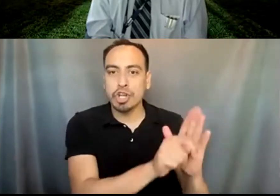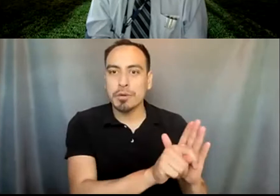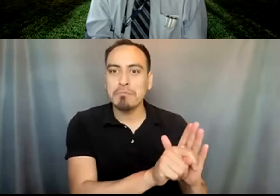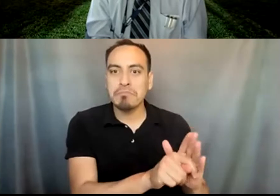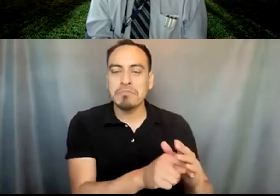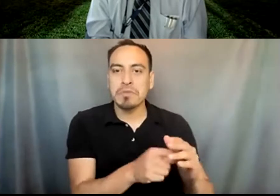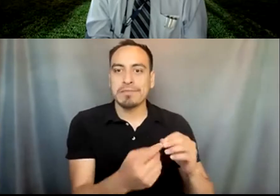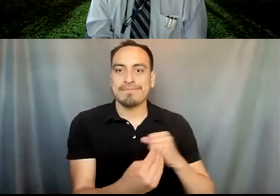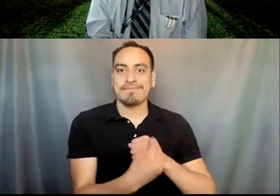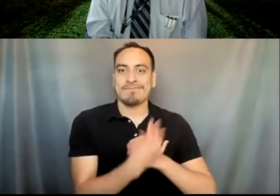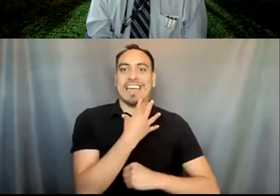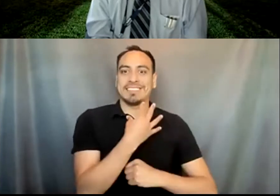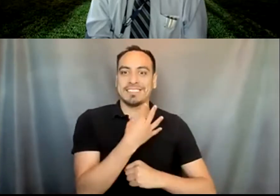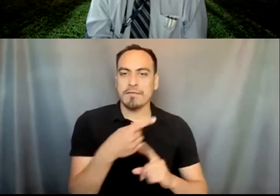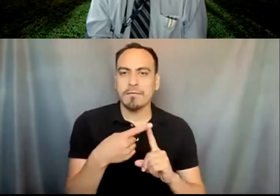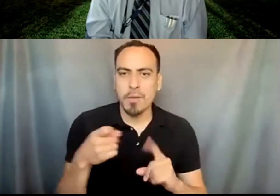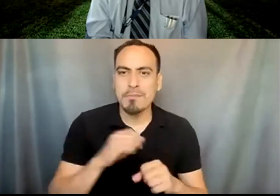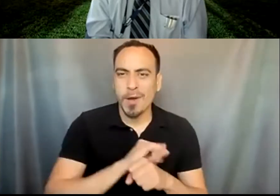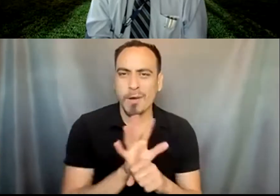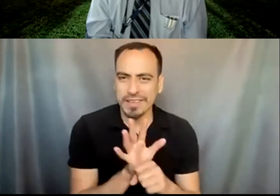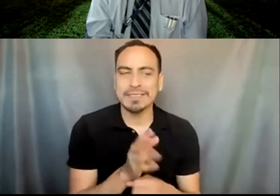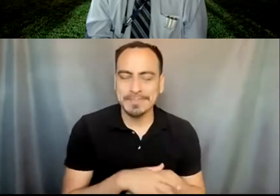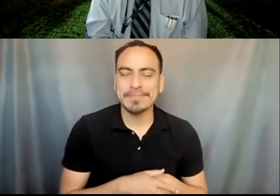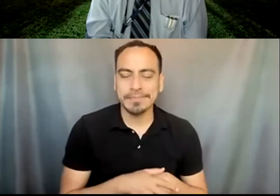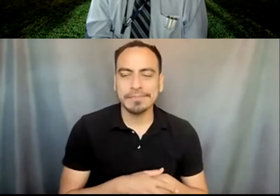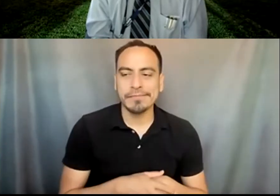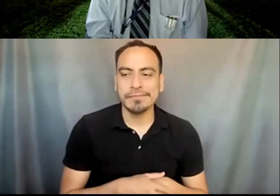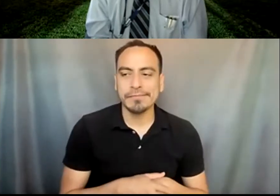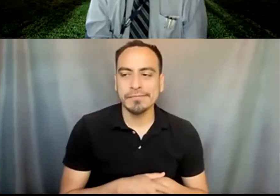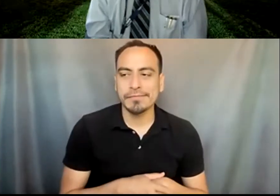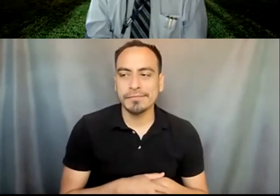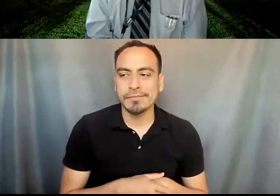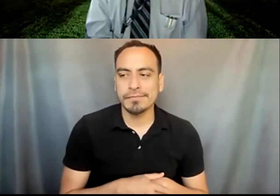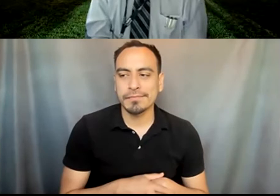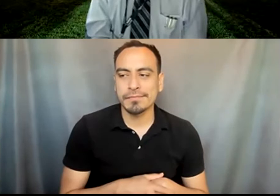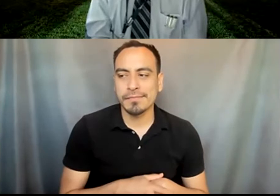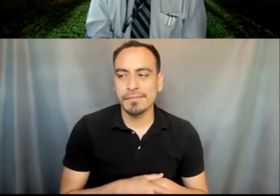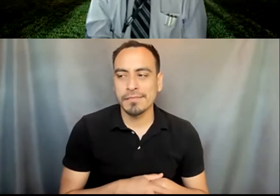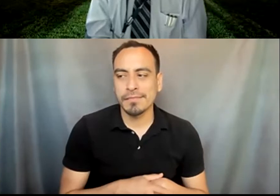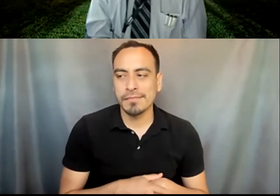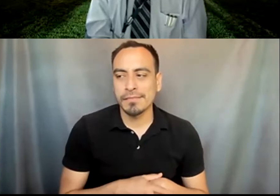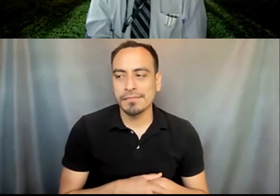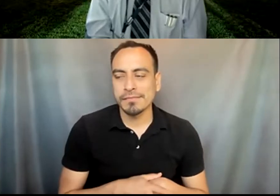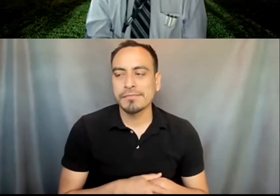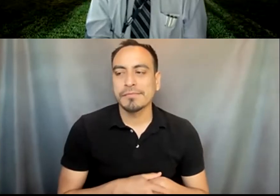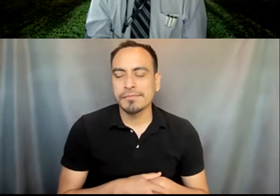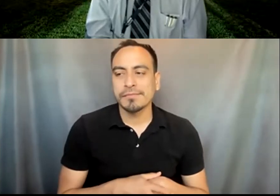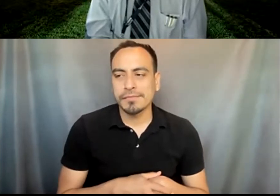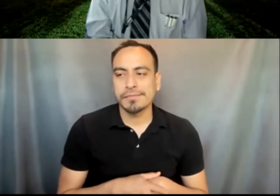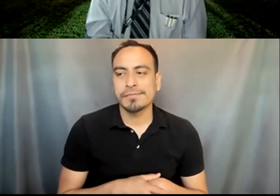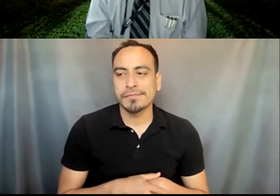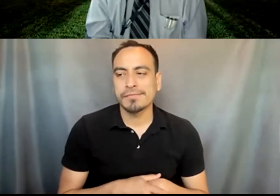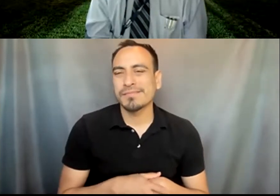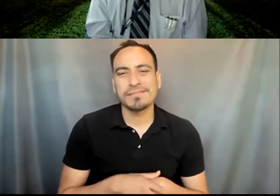COVID-19. So there are data, you know, this isn't unusual